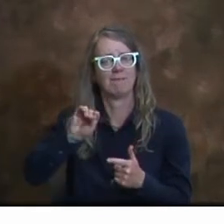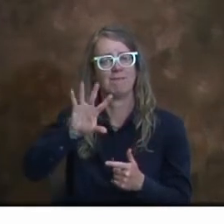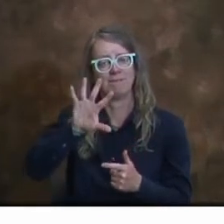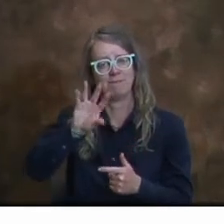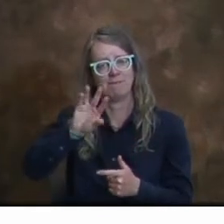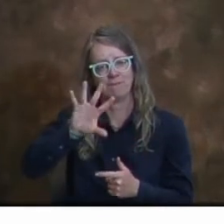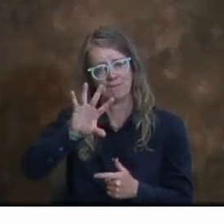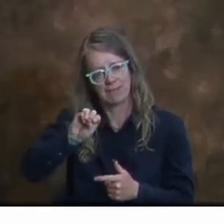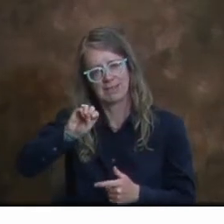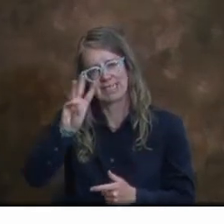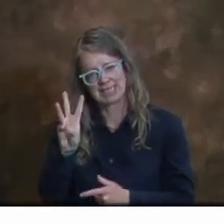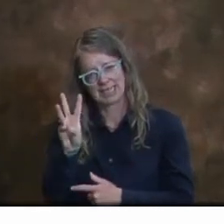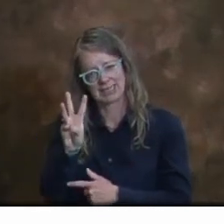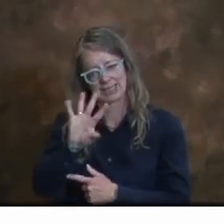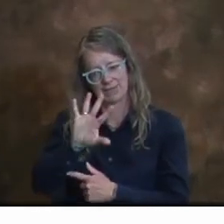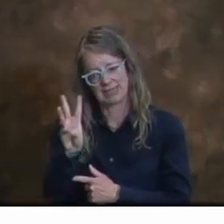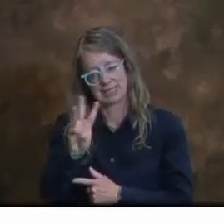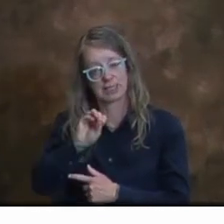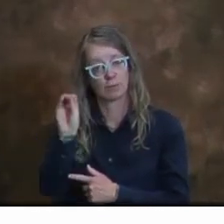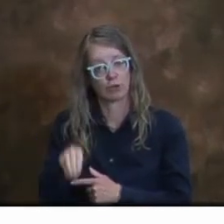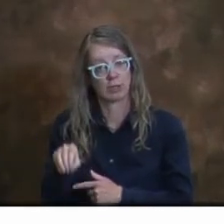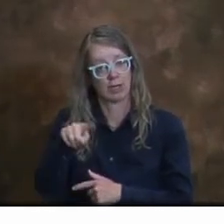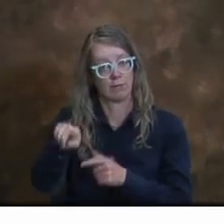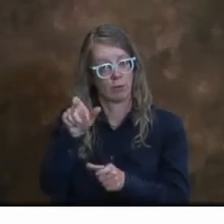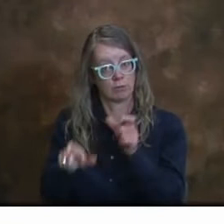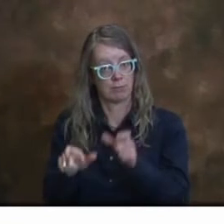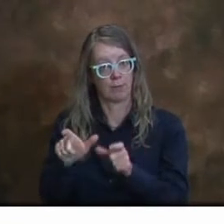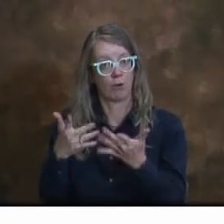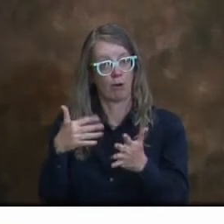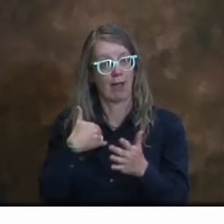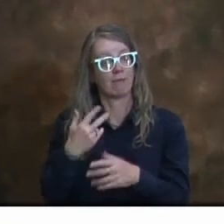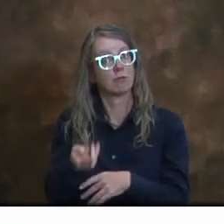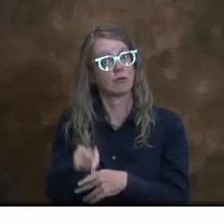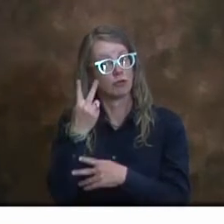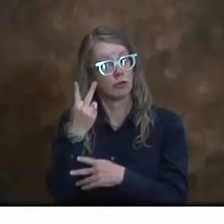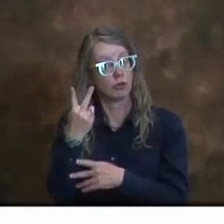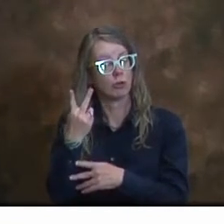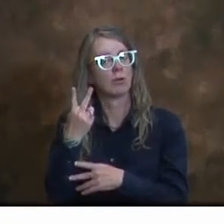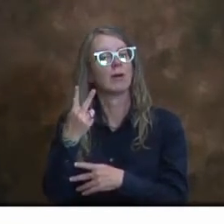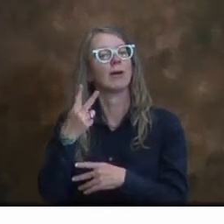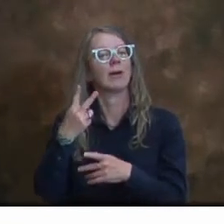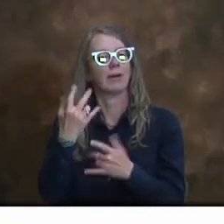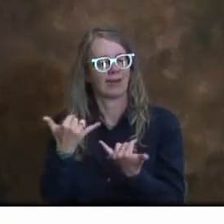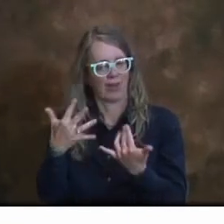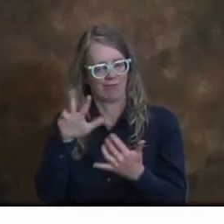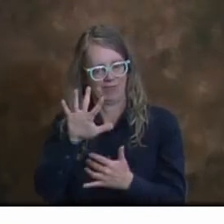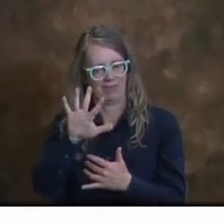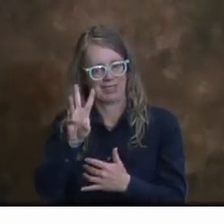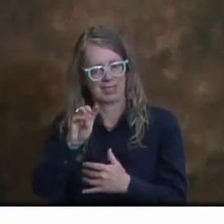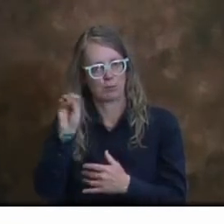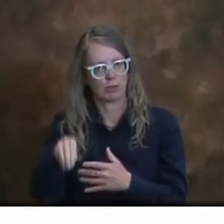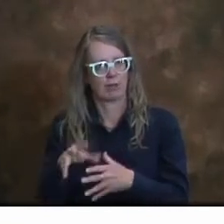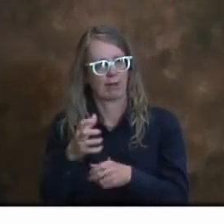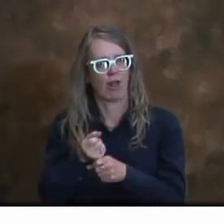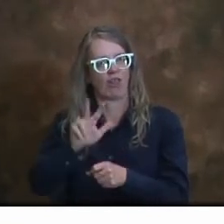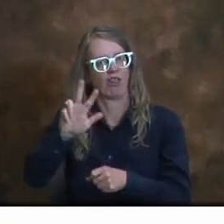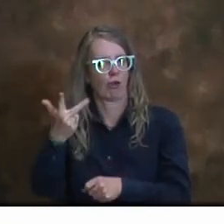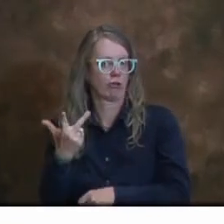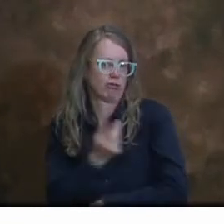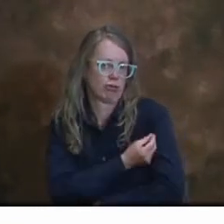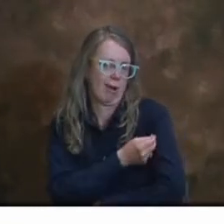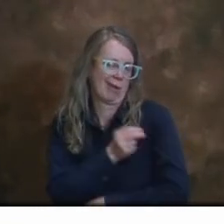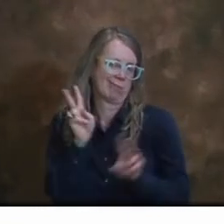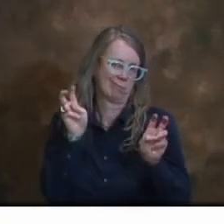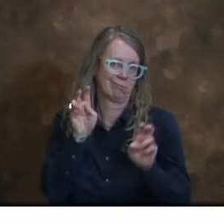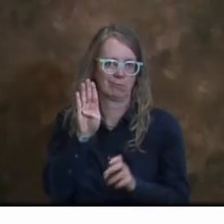56% of those individuals that have received full series have also received a third or booster dose.